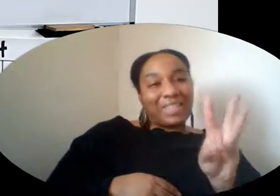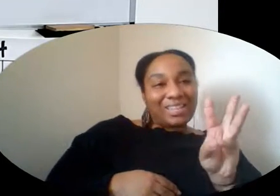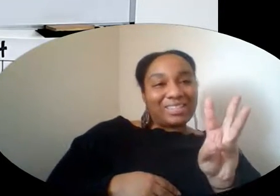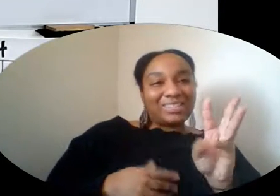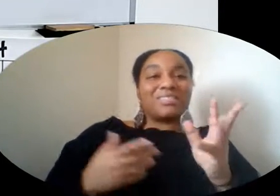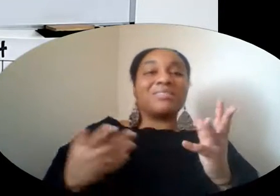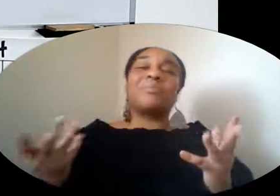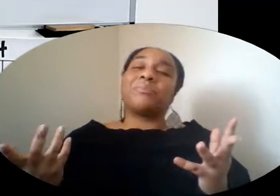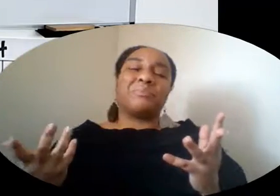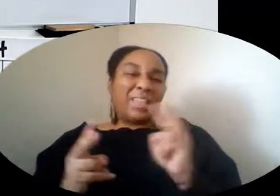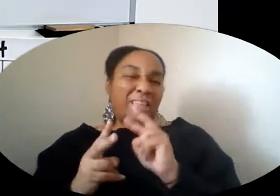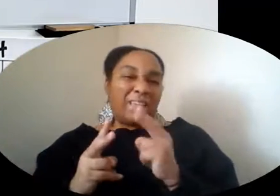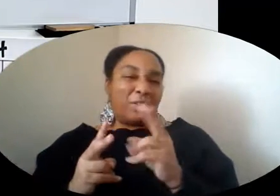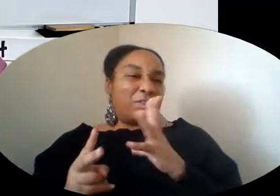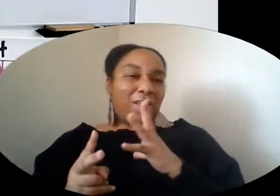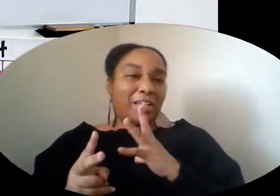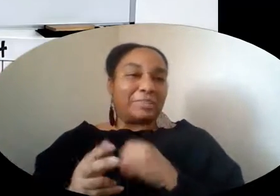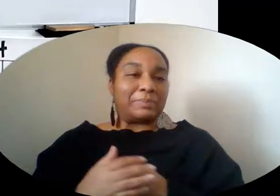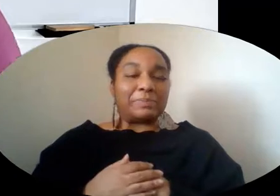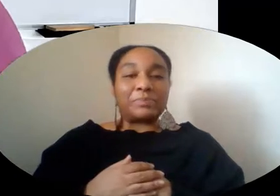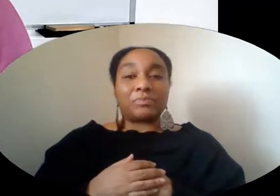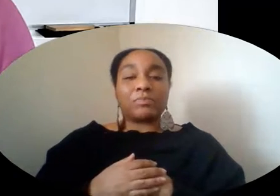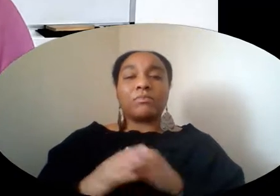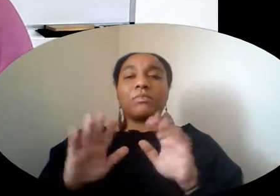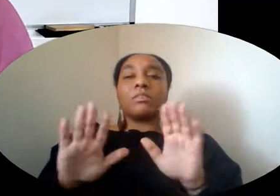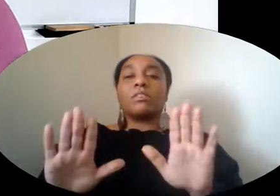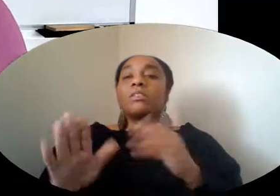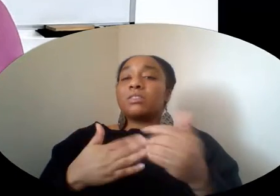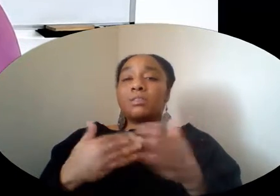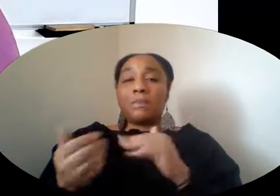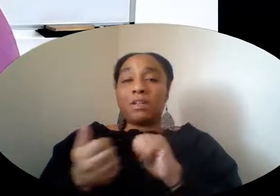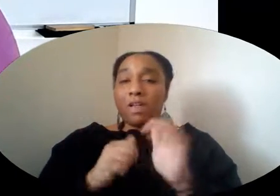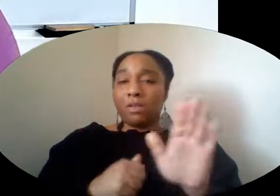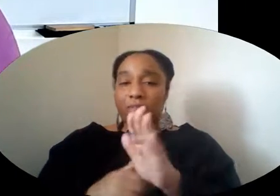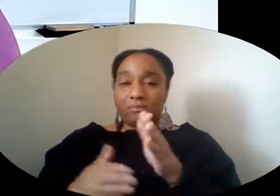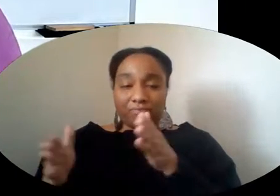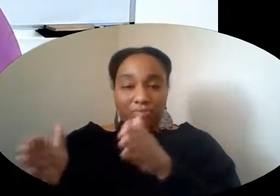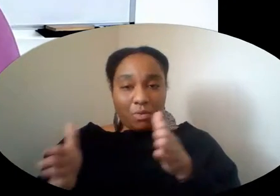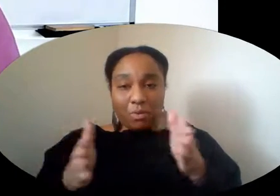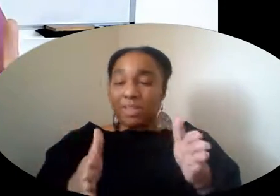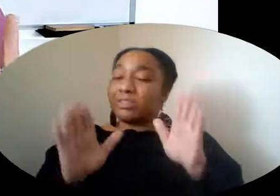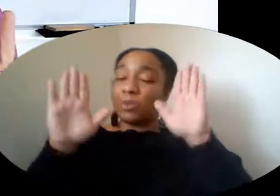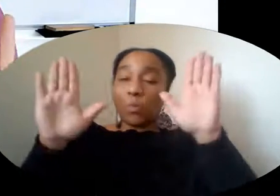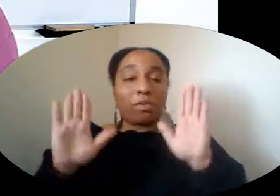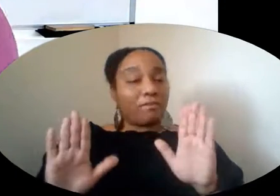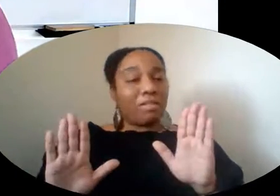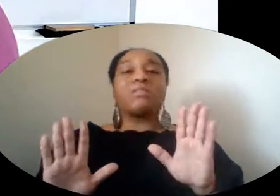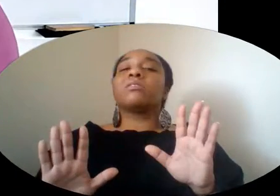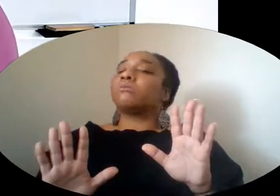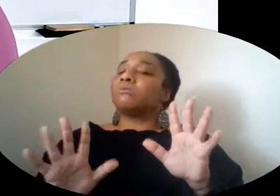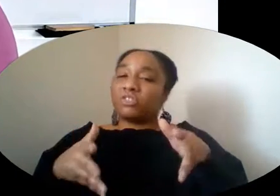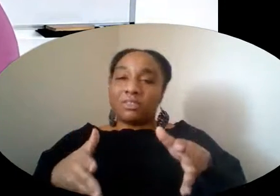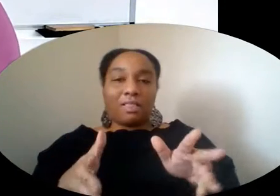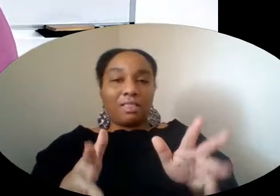3, 4, 5, 6. So either way is fine. However they do it is an absolutely wonderful way. Just let them go